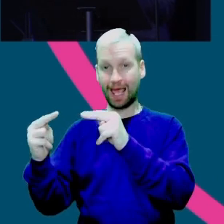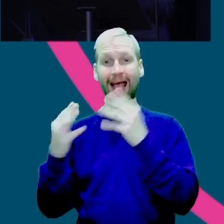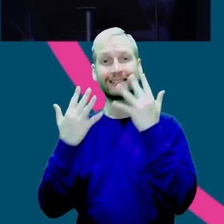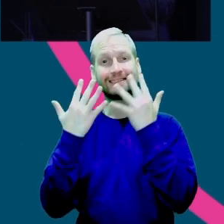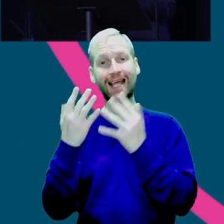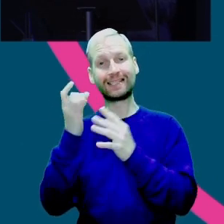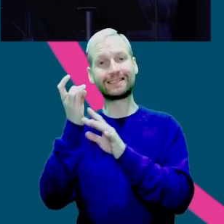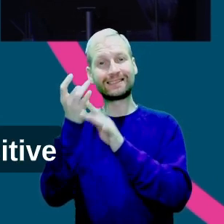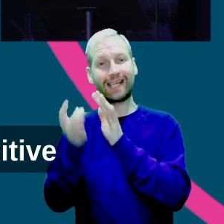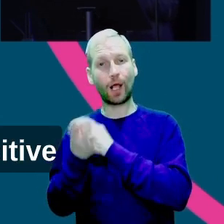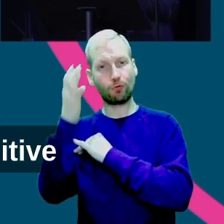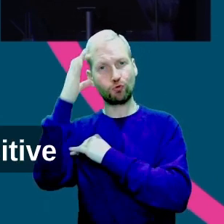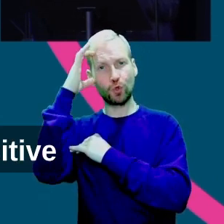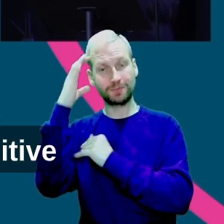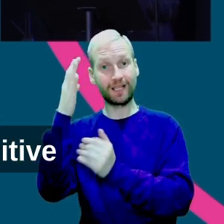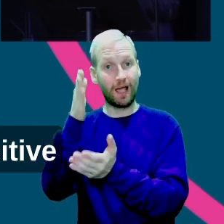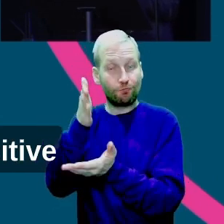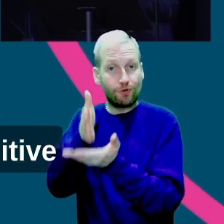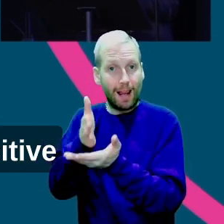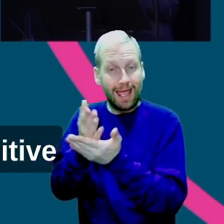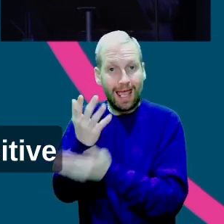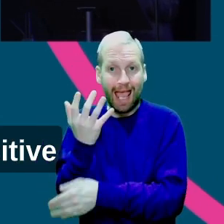have all got really